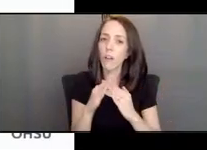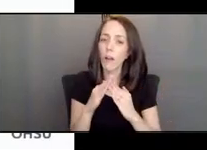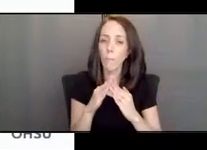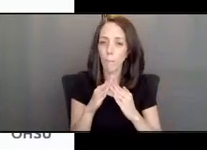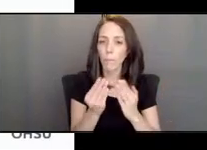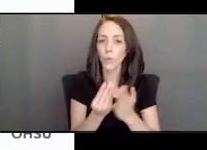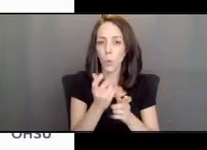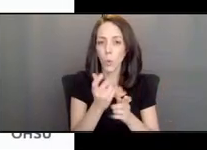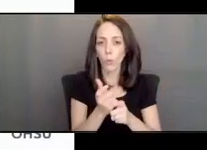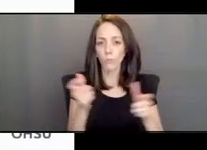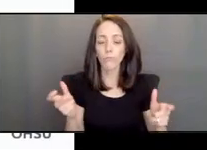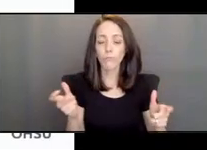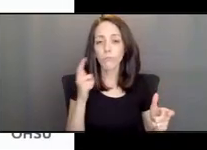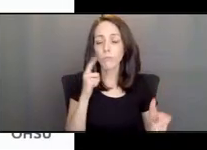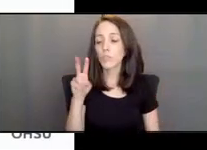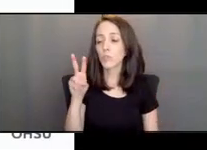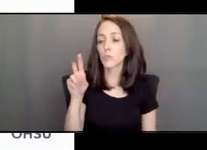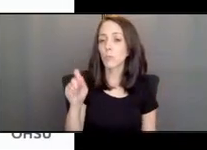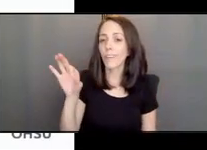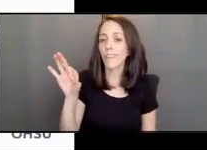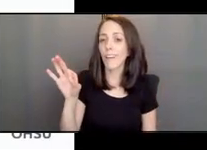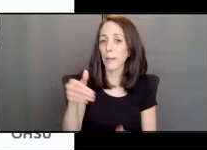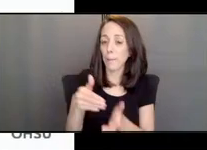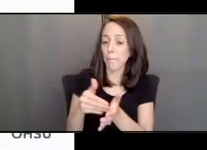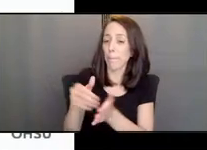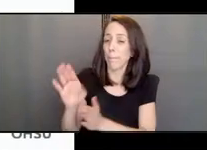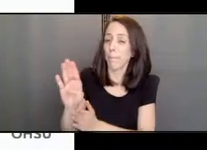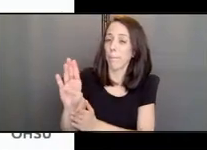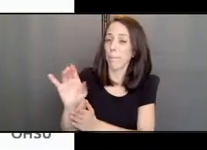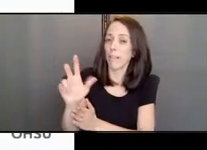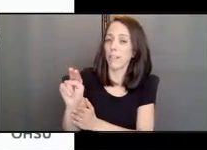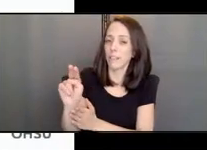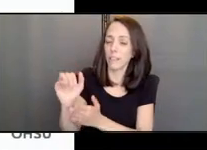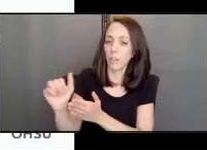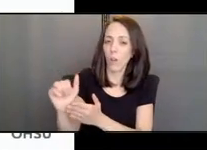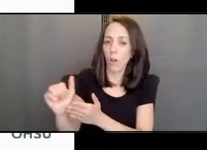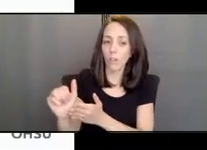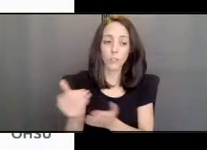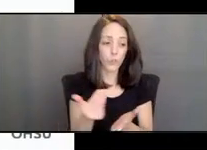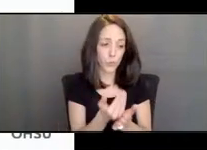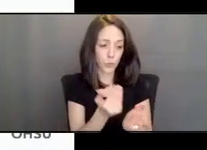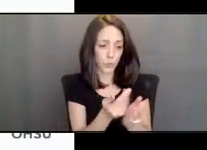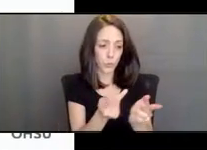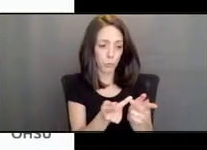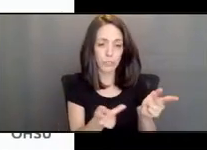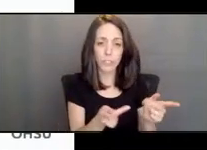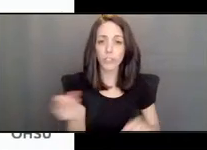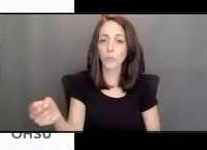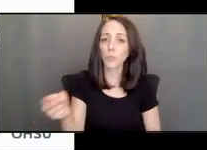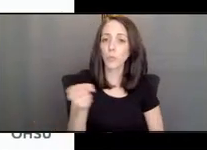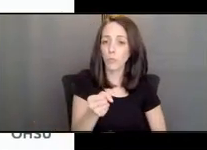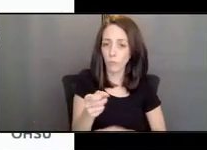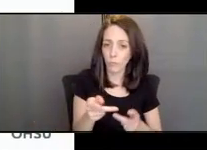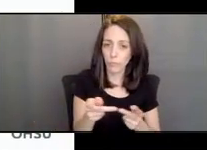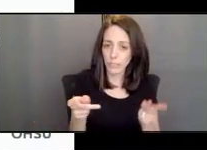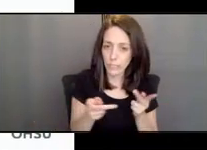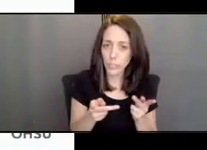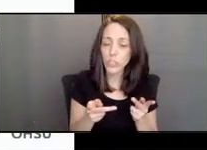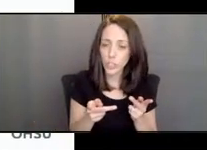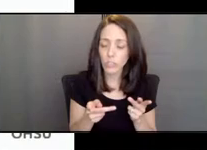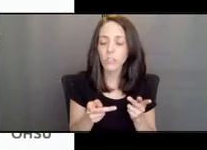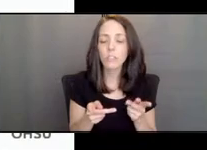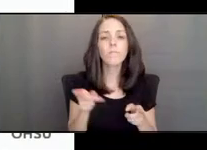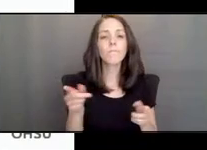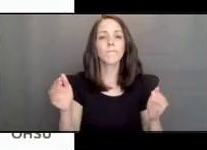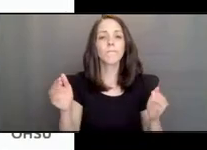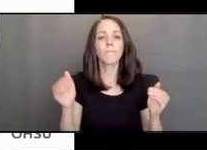billion, significant new and refilled positions, a 1% operating margin consistent with planning over the past